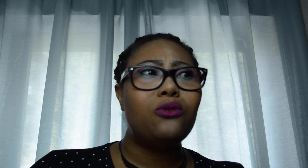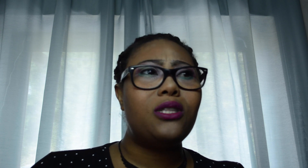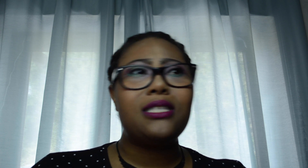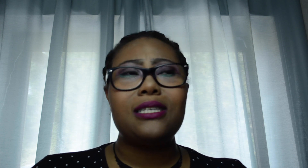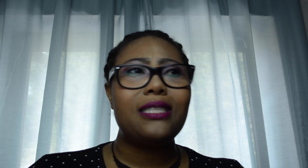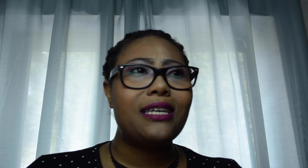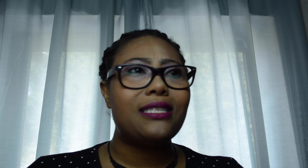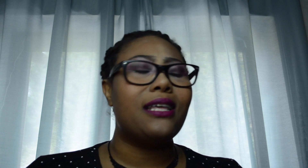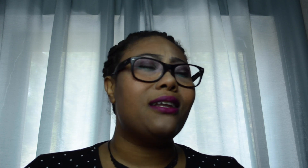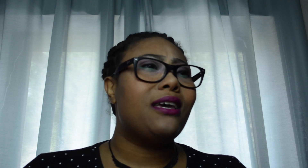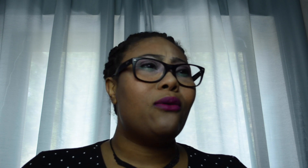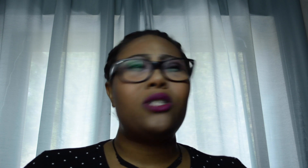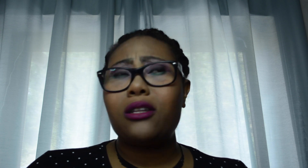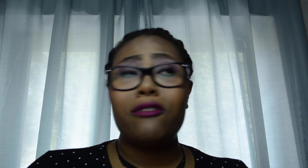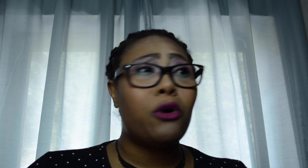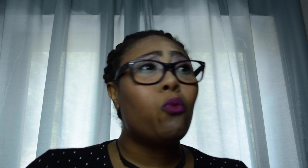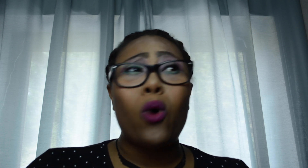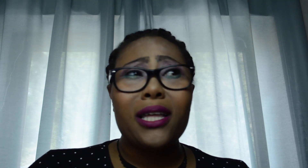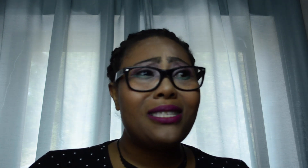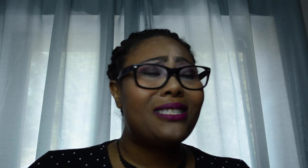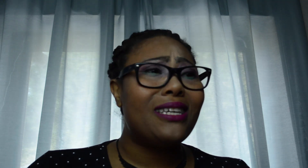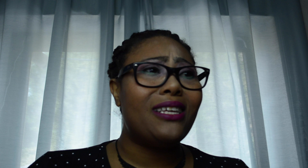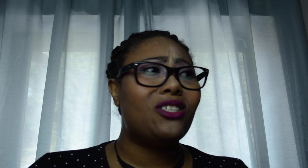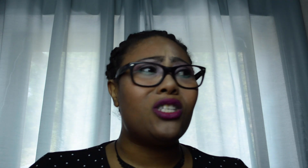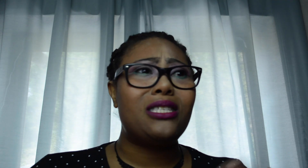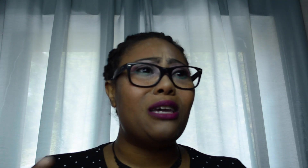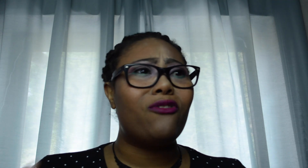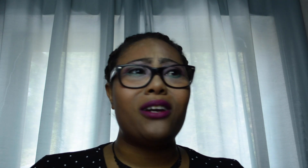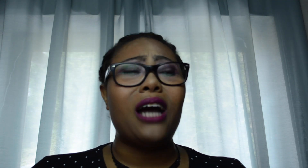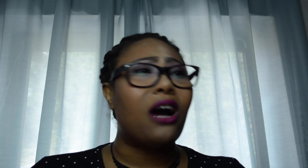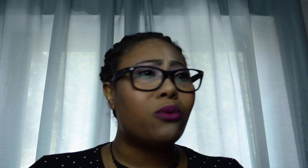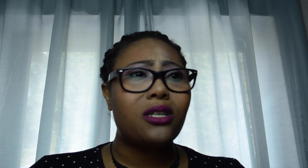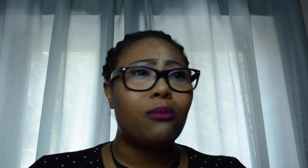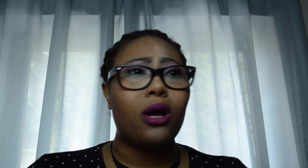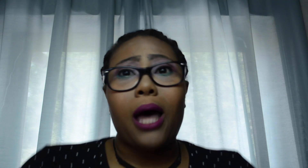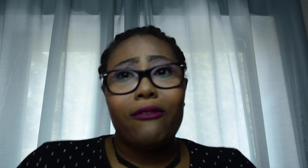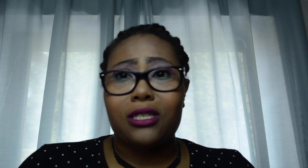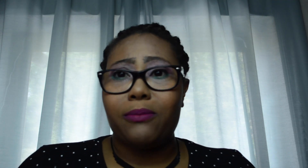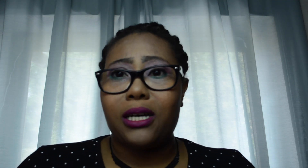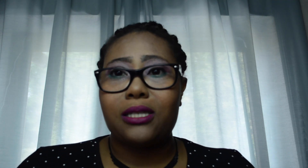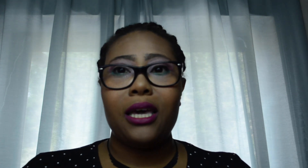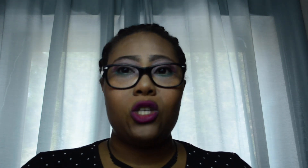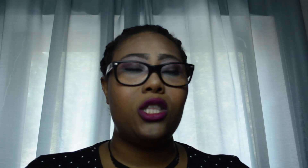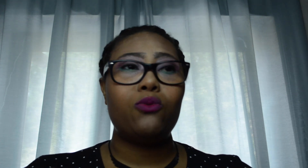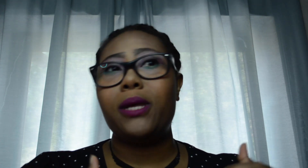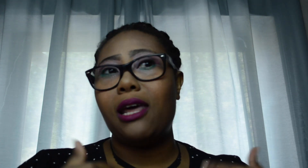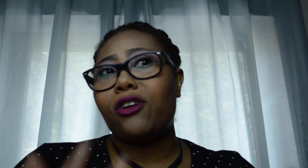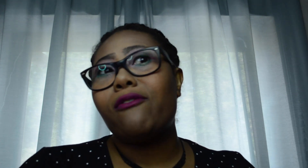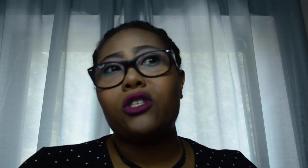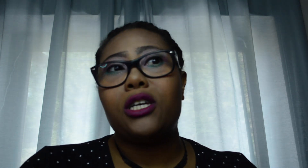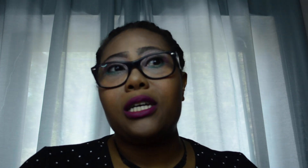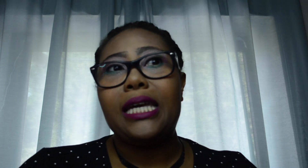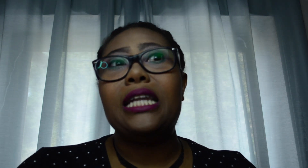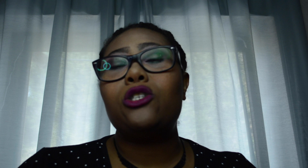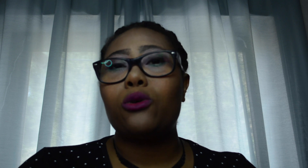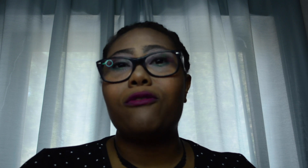you, this. And then we talked on the phone once. It just seemed very awkward and abrupt, obviously, because this woman never,